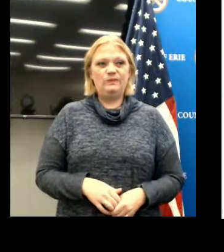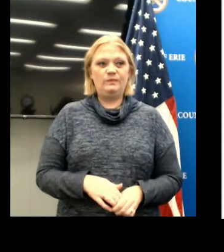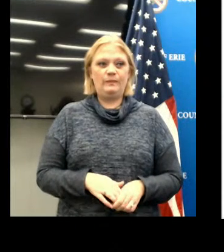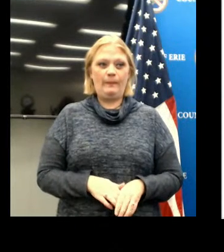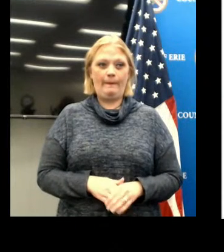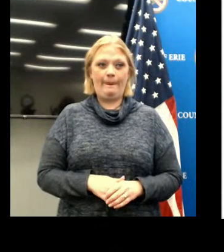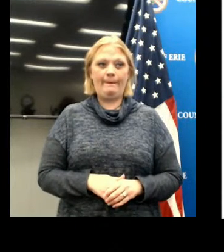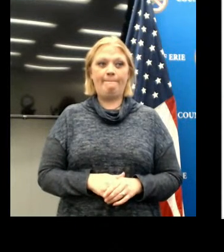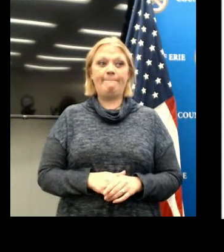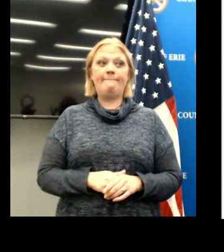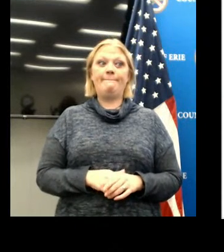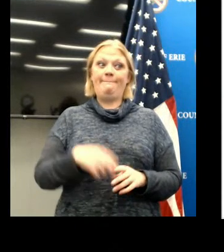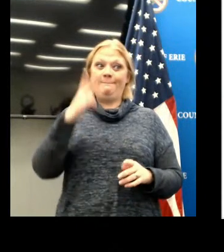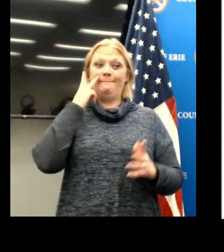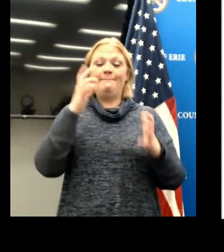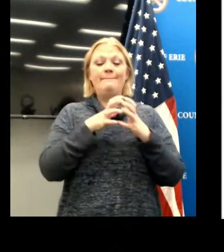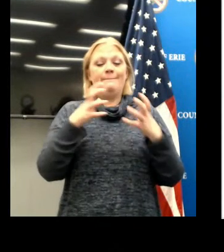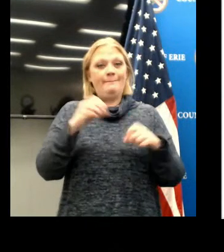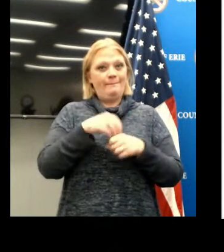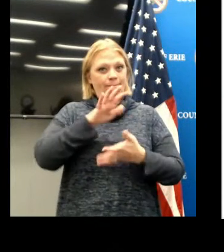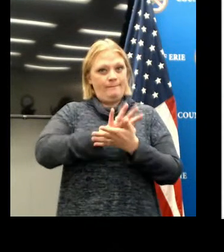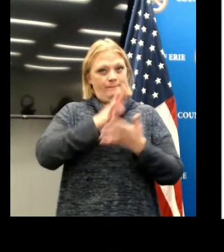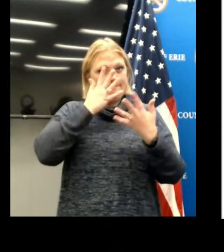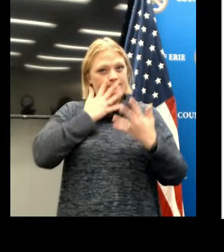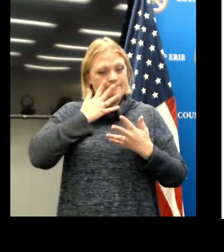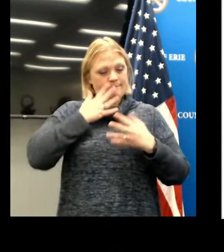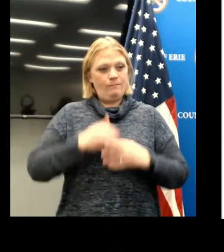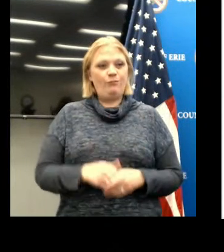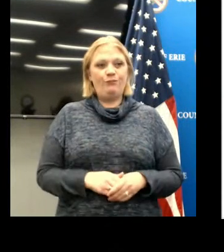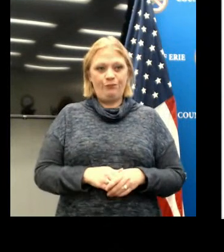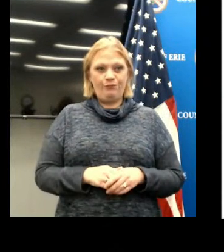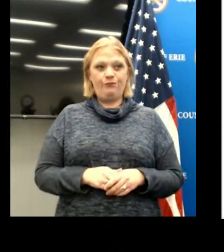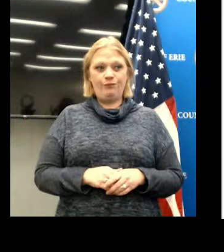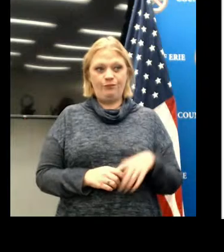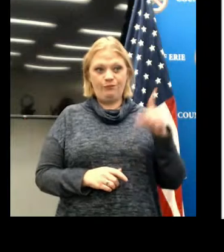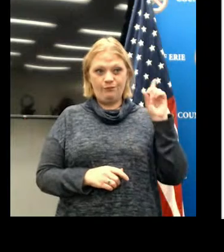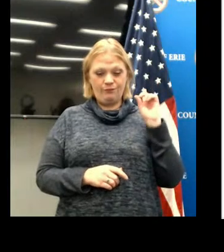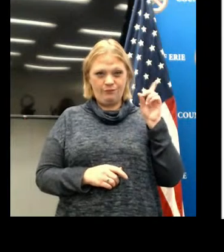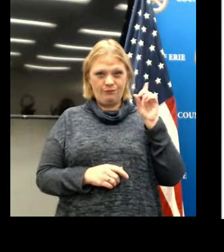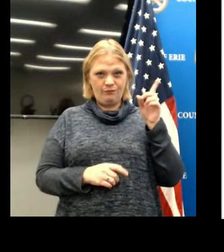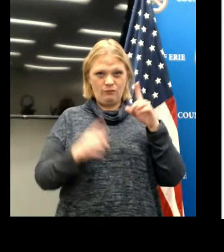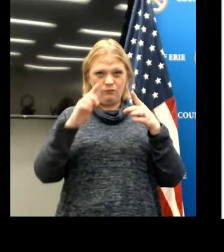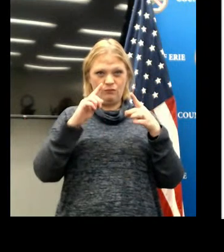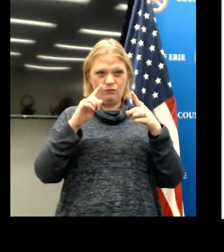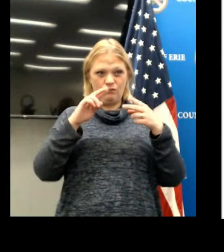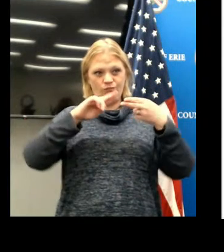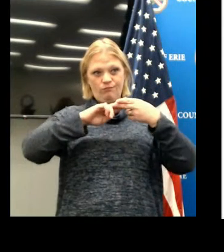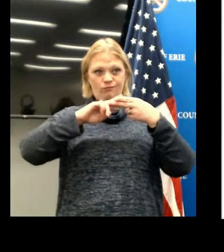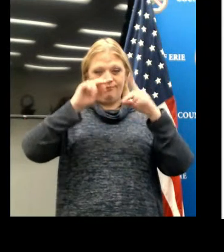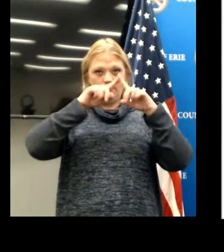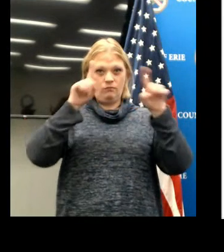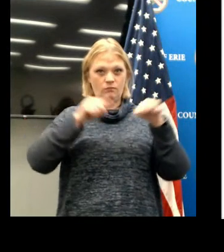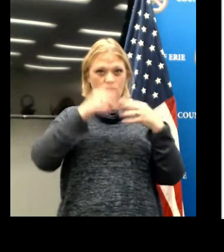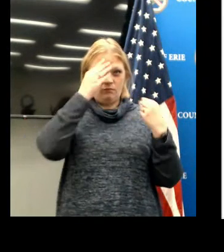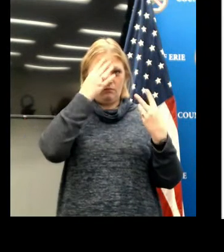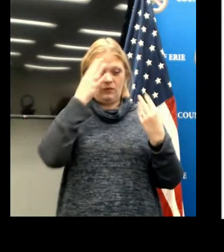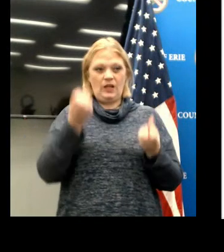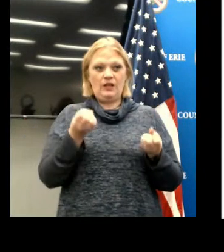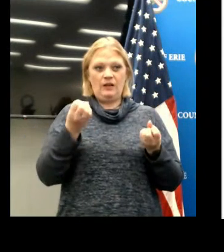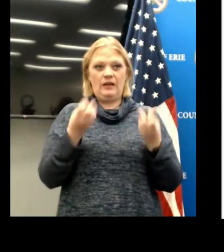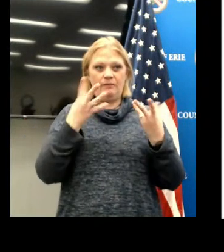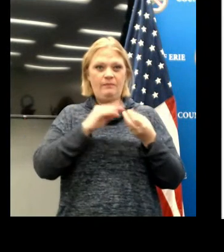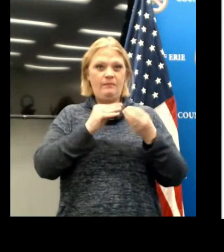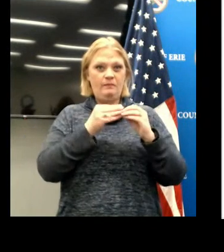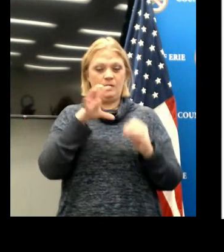And we're seeing a lot of cases in schools, unfortunately. So this slide is looking at data of the number of cases that